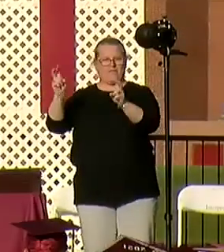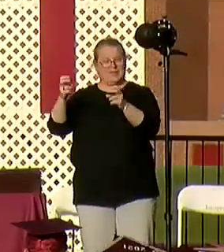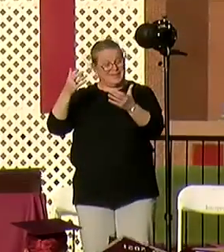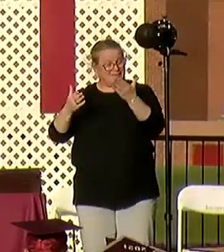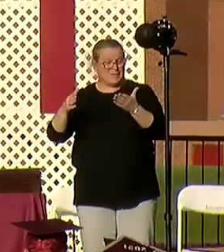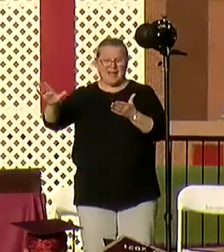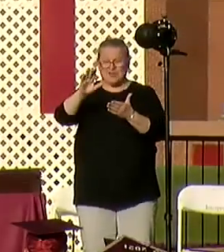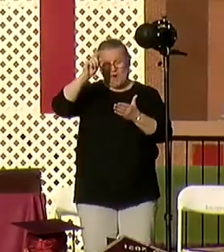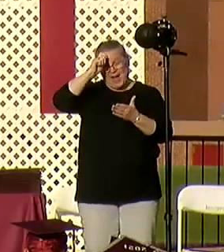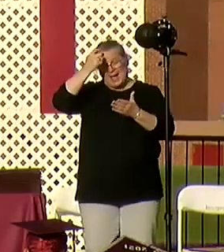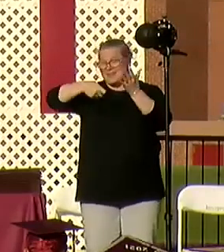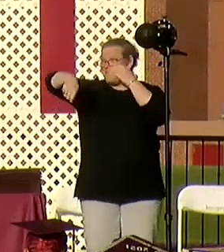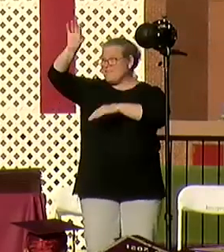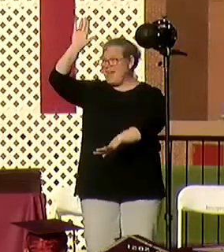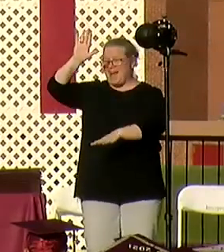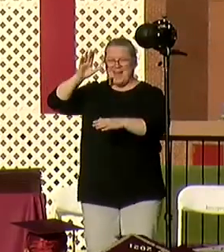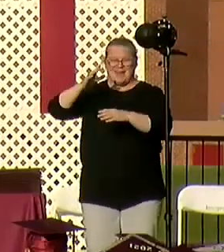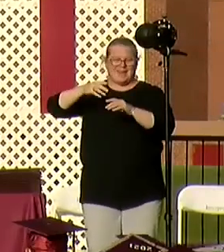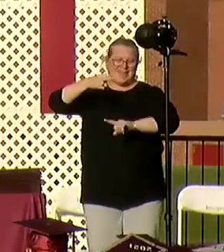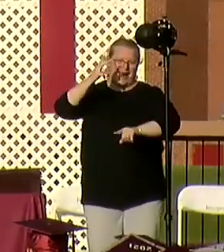as high as your dreams.